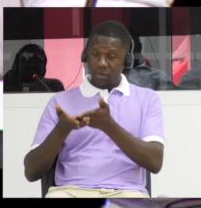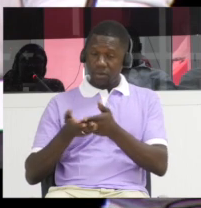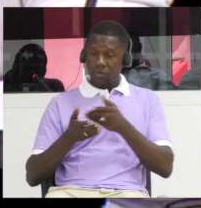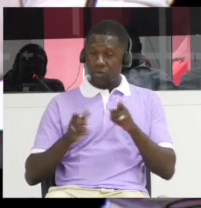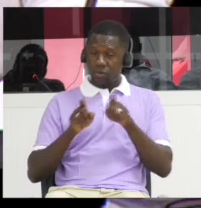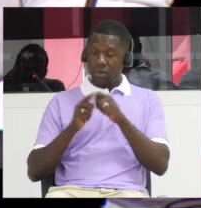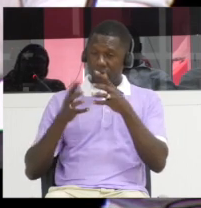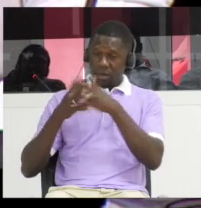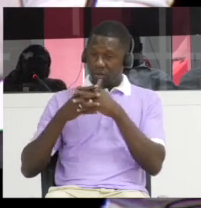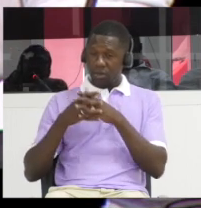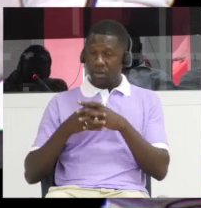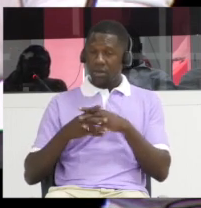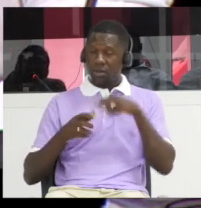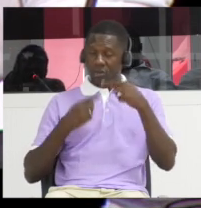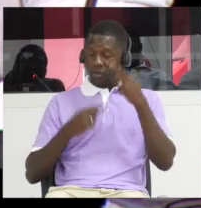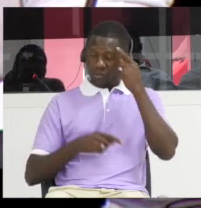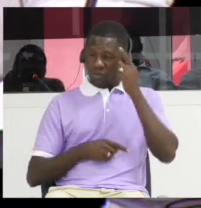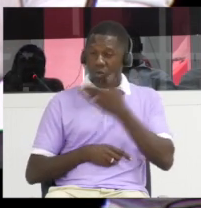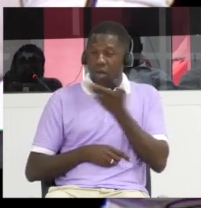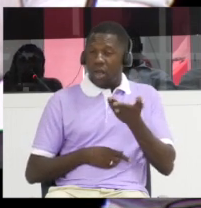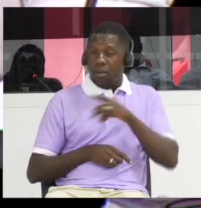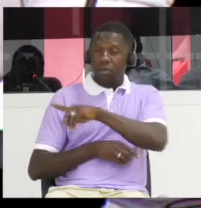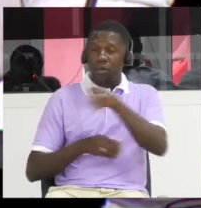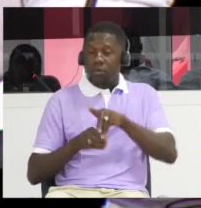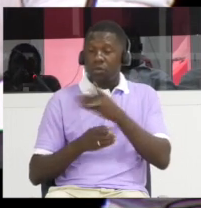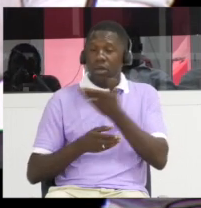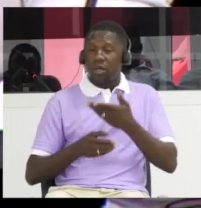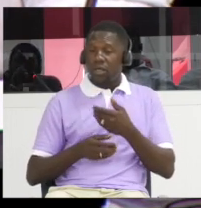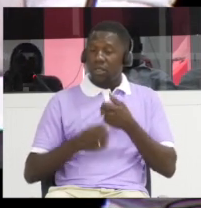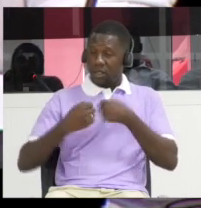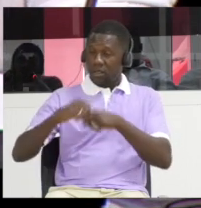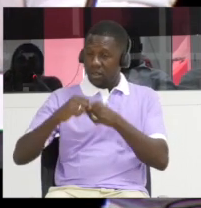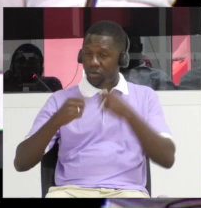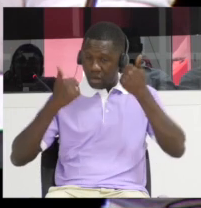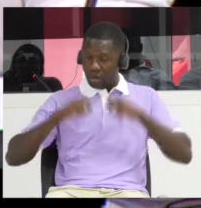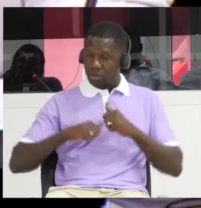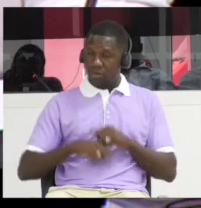the exercise will take place? No.